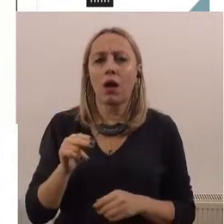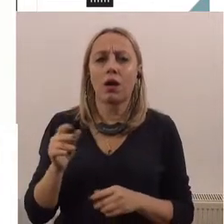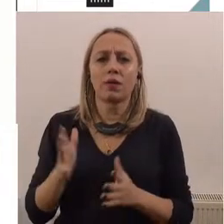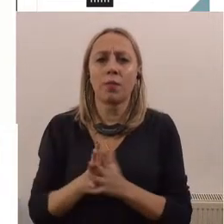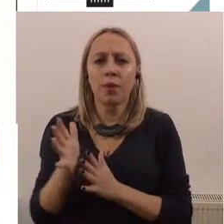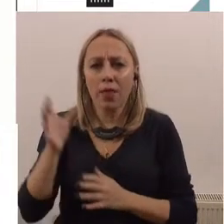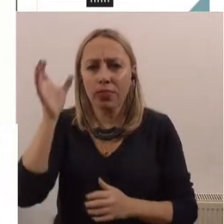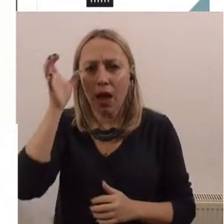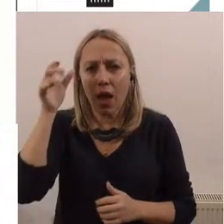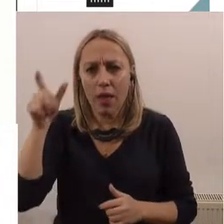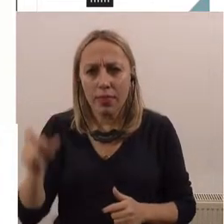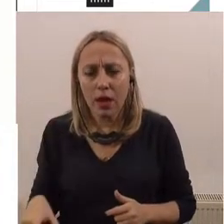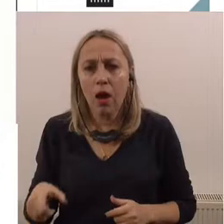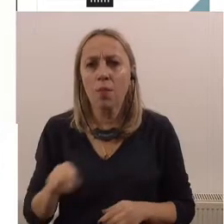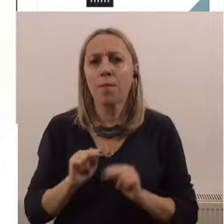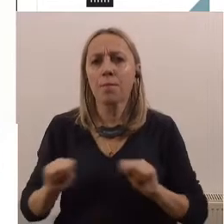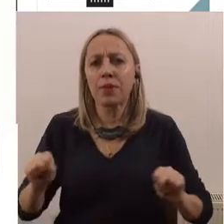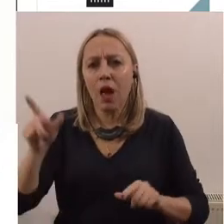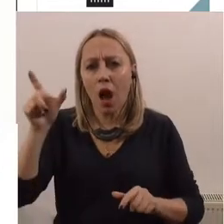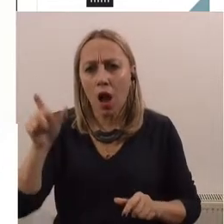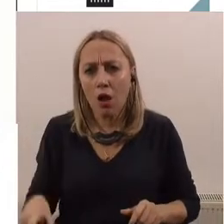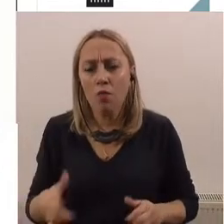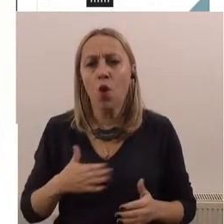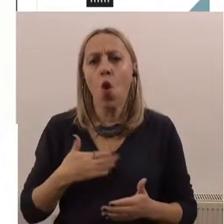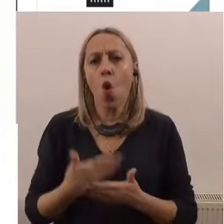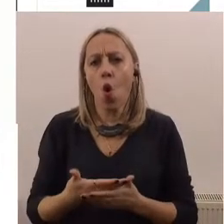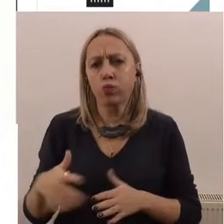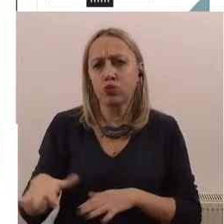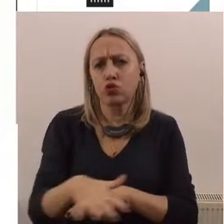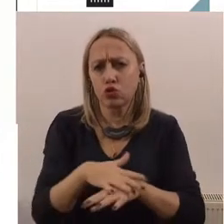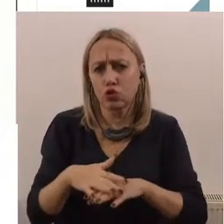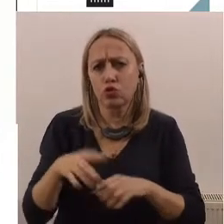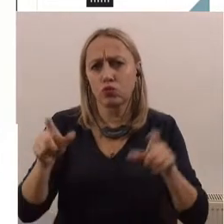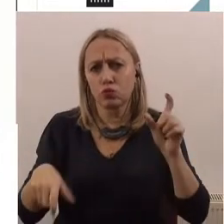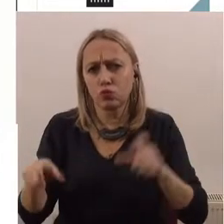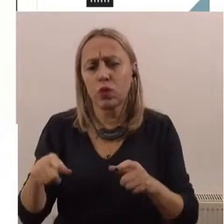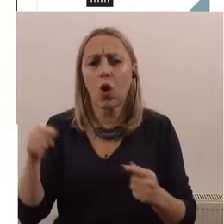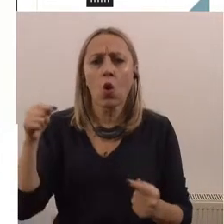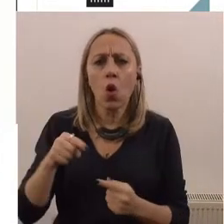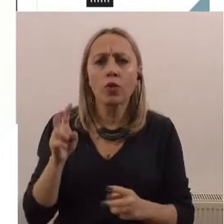course, public, so users of the place,